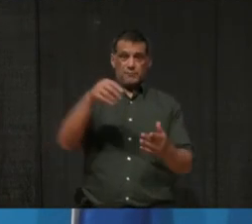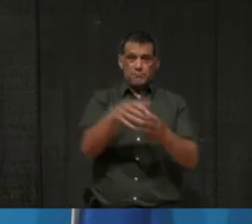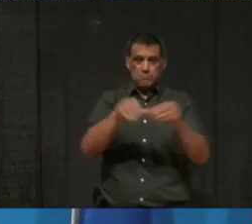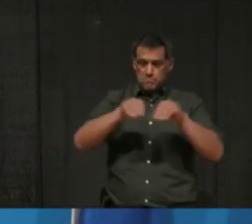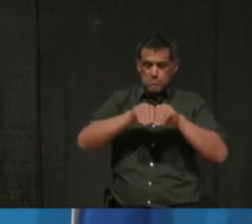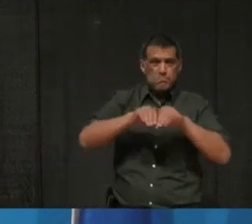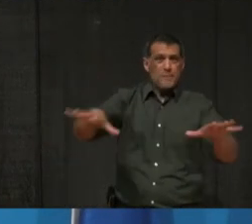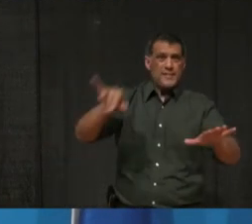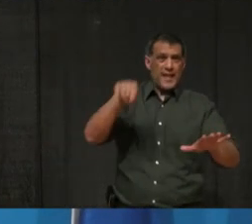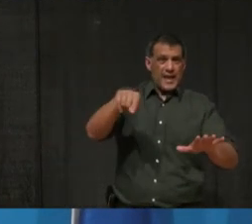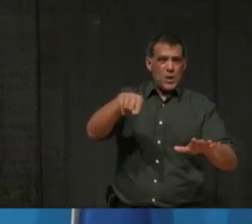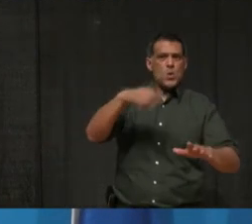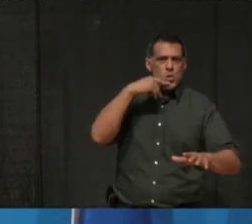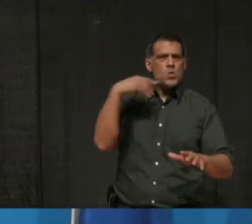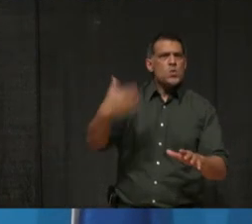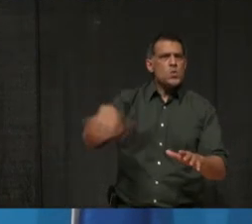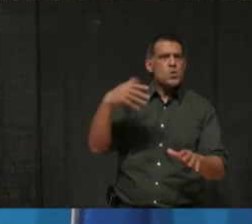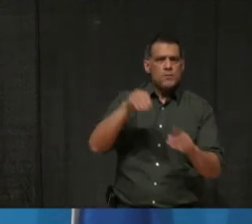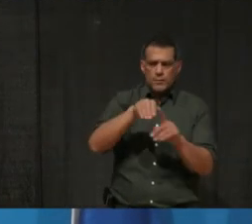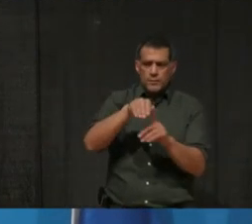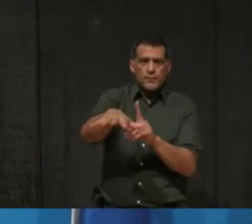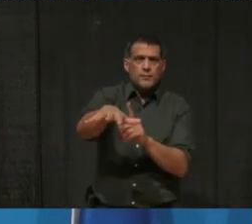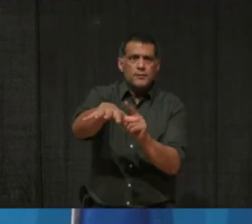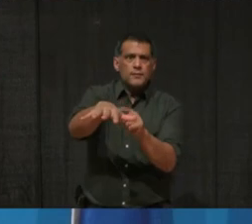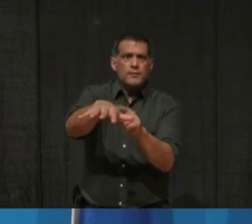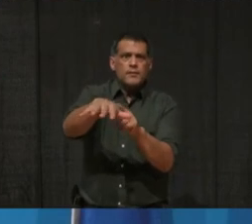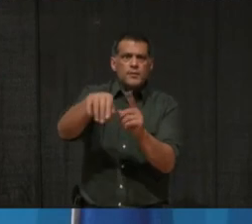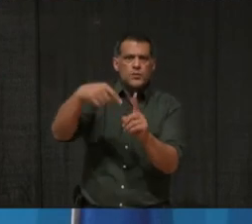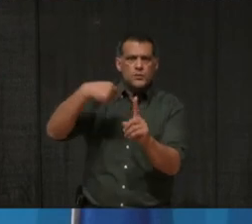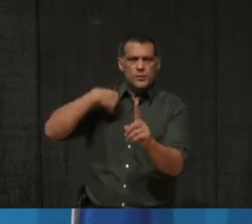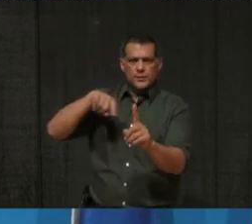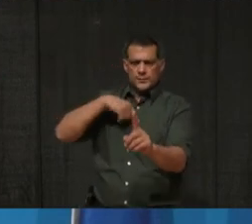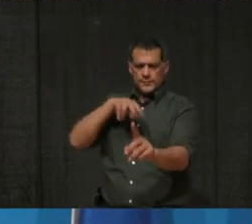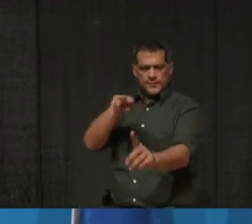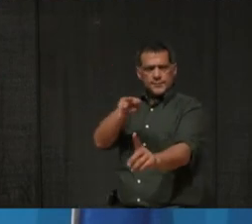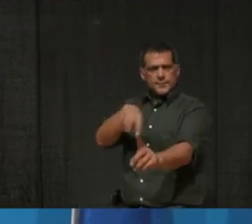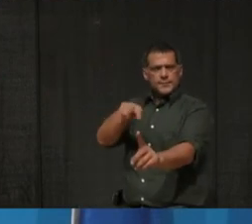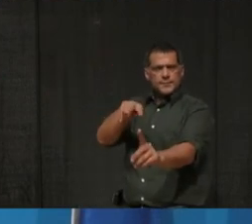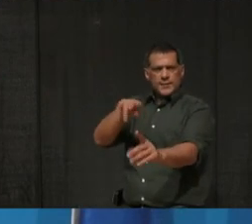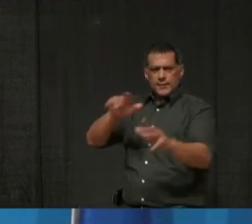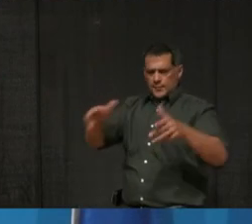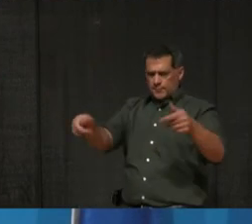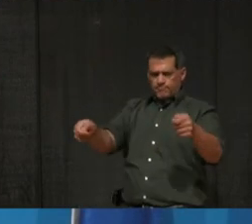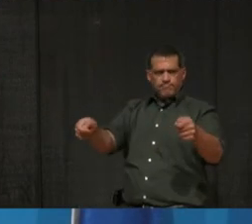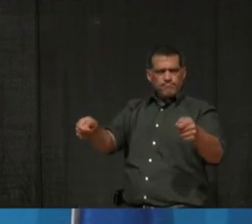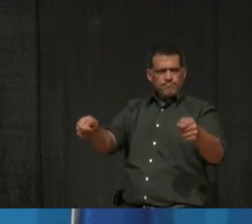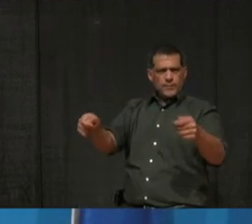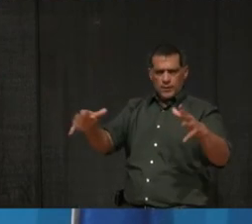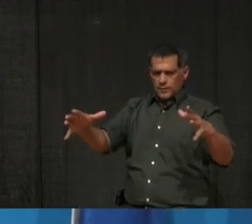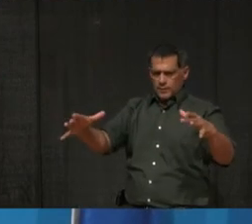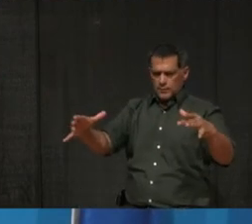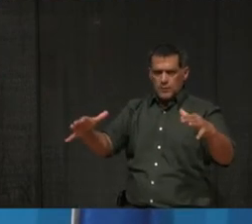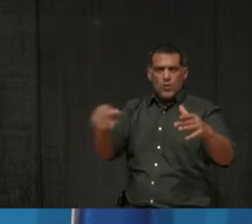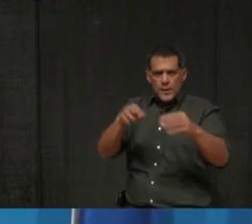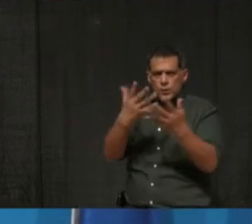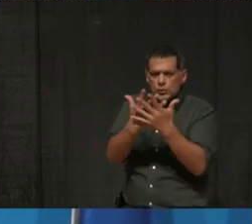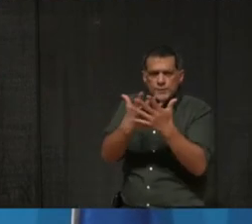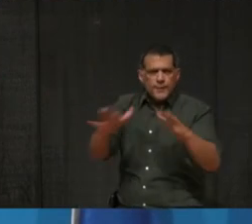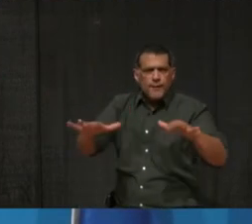despite the extent of the outbreak at Canada Post, it did respond to the typical measures that we would usually employ in an outbreak of this nature in a